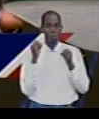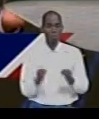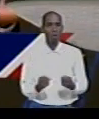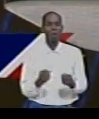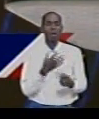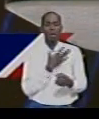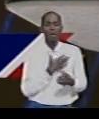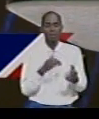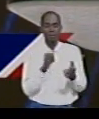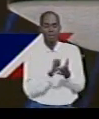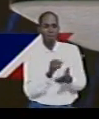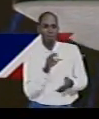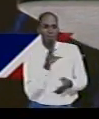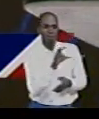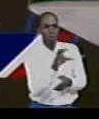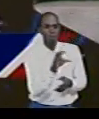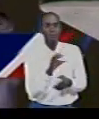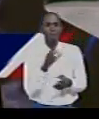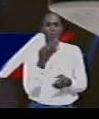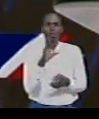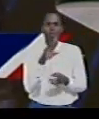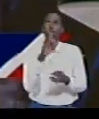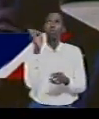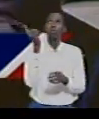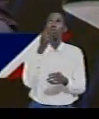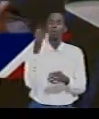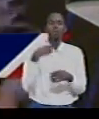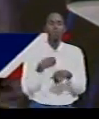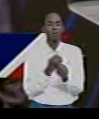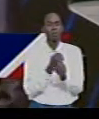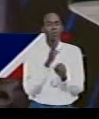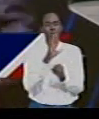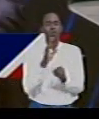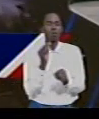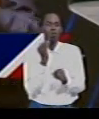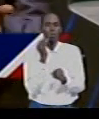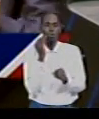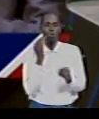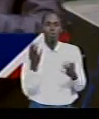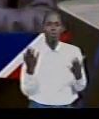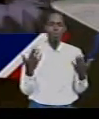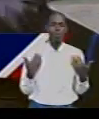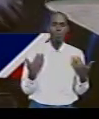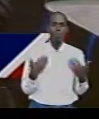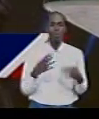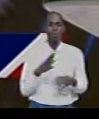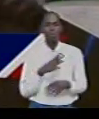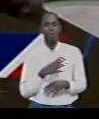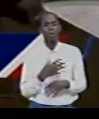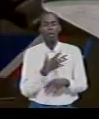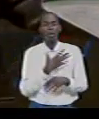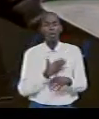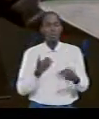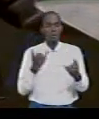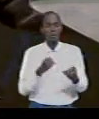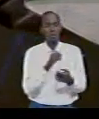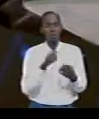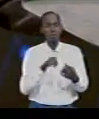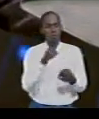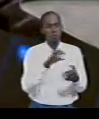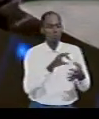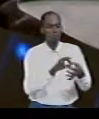cool your fridge, it's able to make your cooker hot. But now you disable